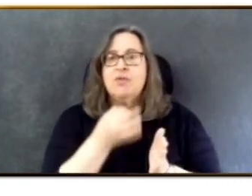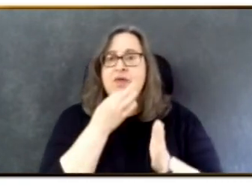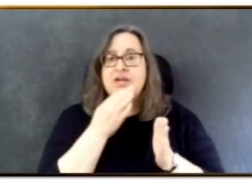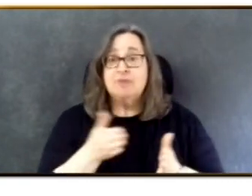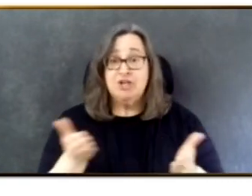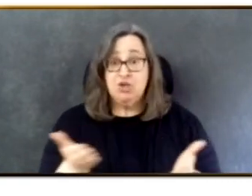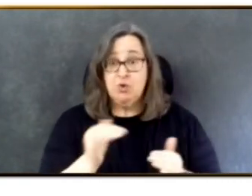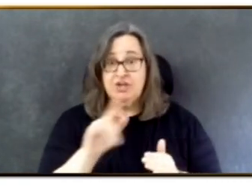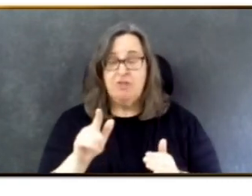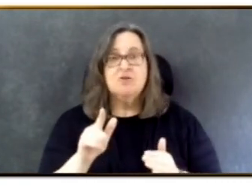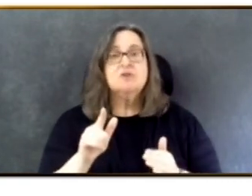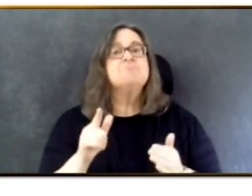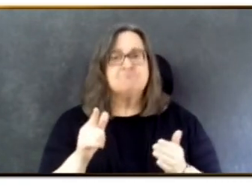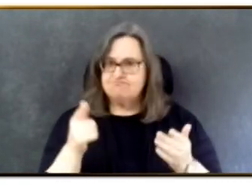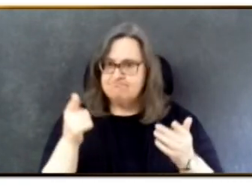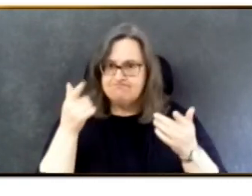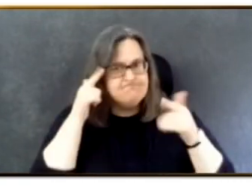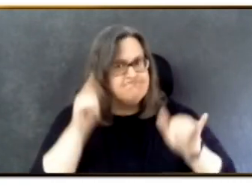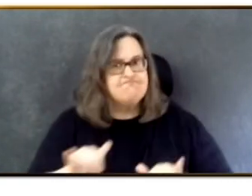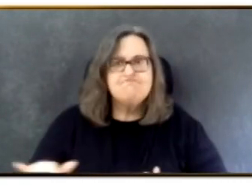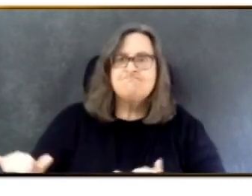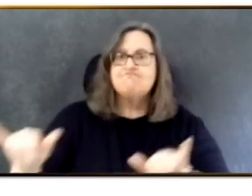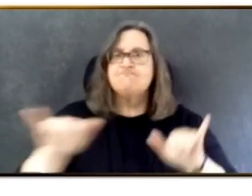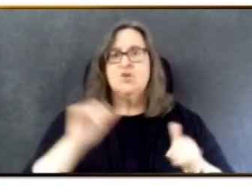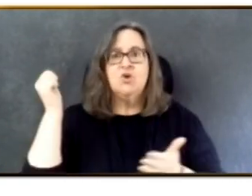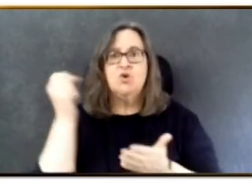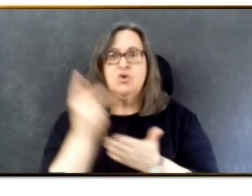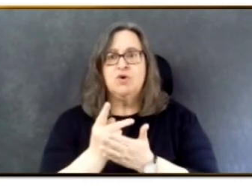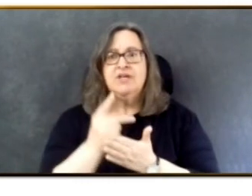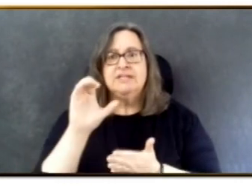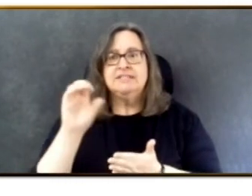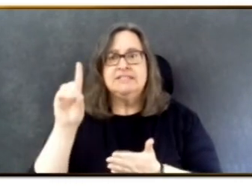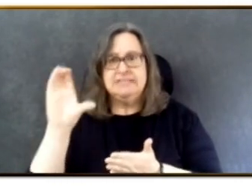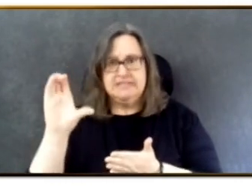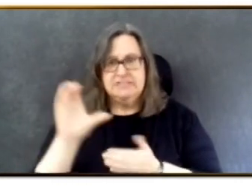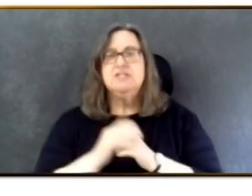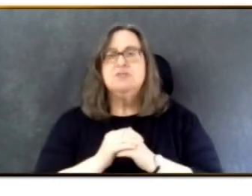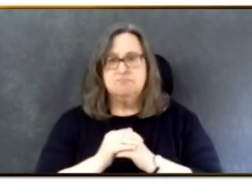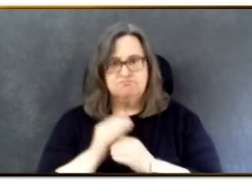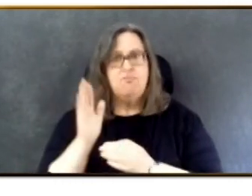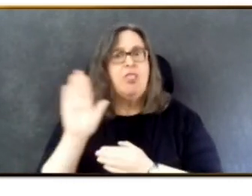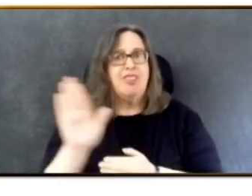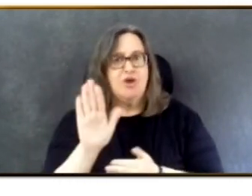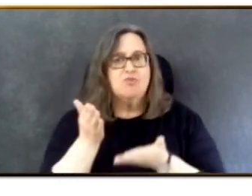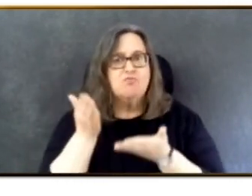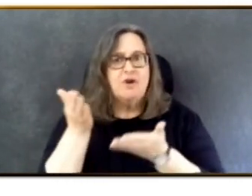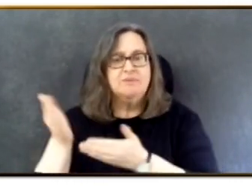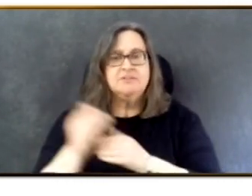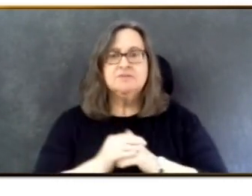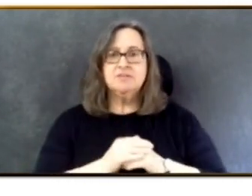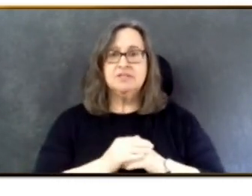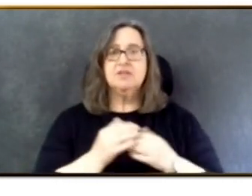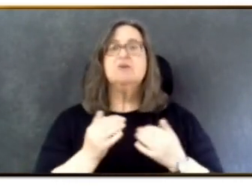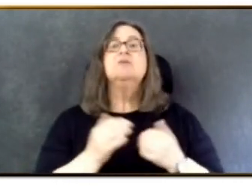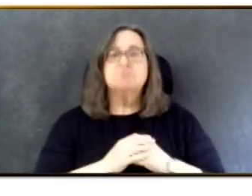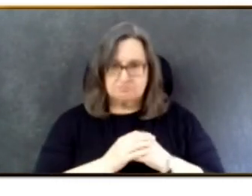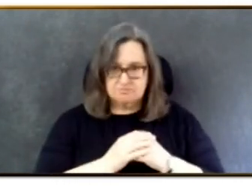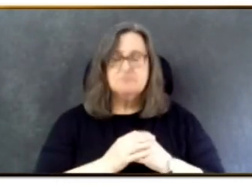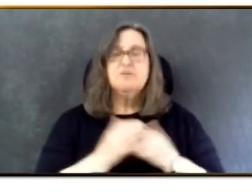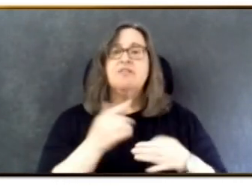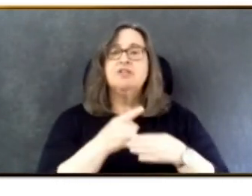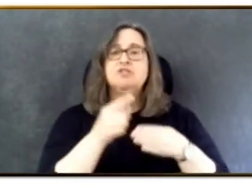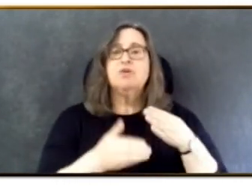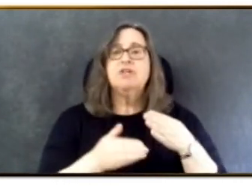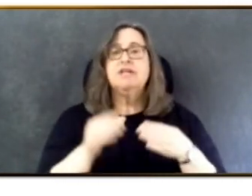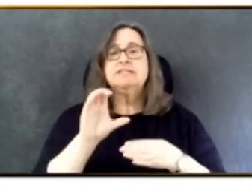unanimously endorsed the CDC's recommendations on the vaccine. Also, over the weekend, the CDC's Advisory